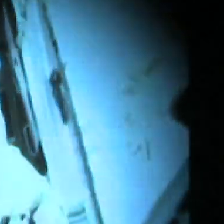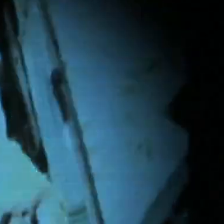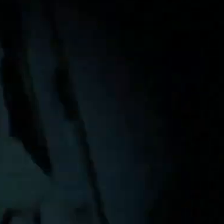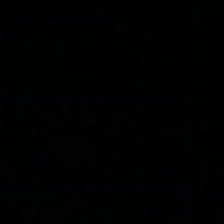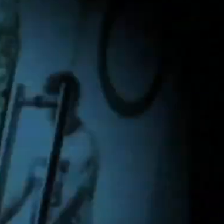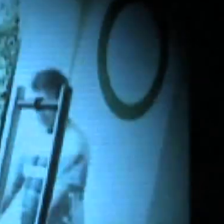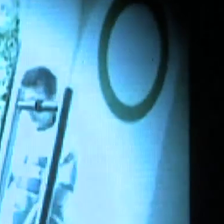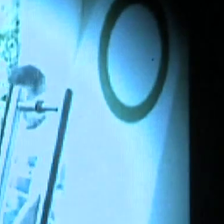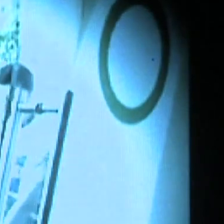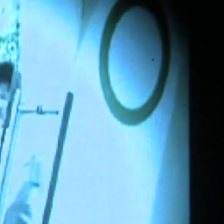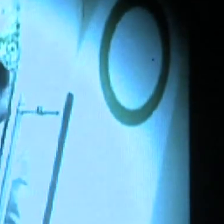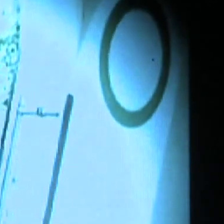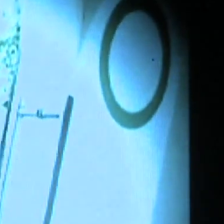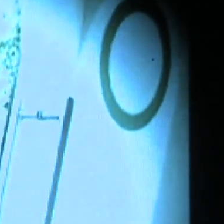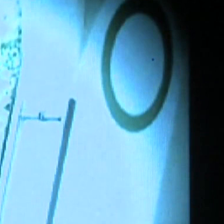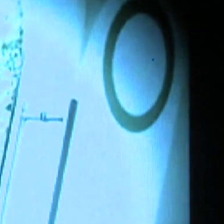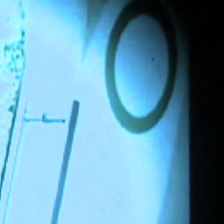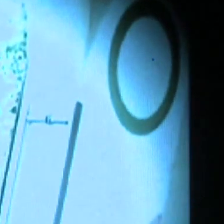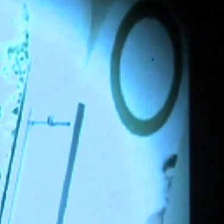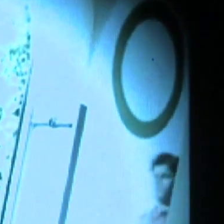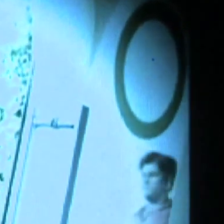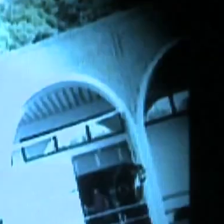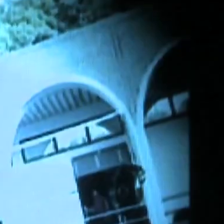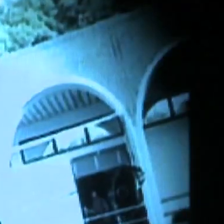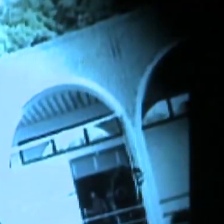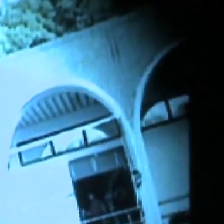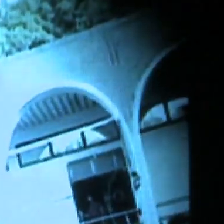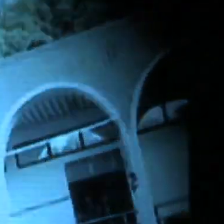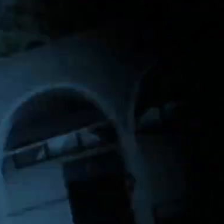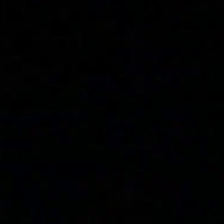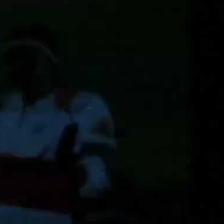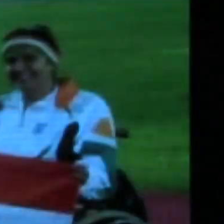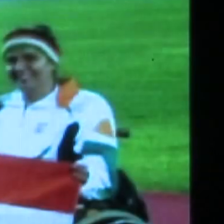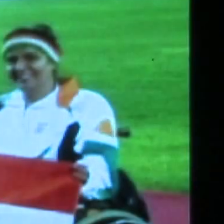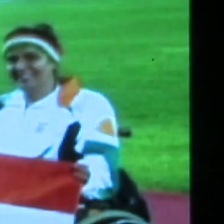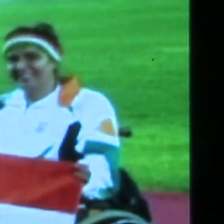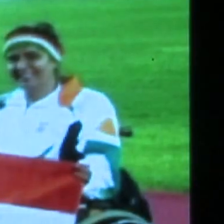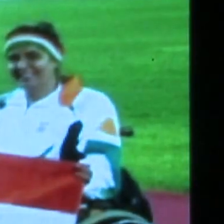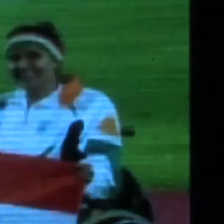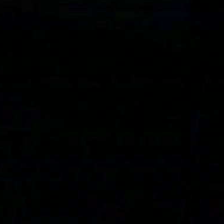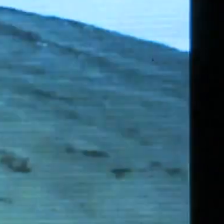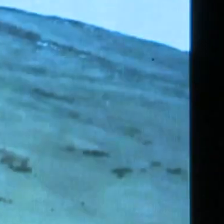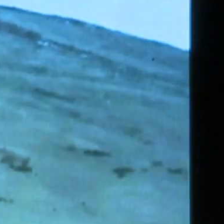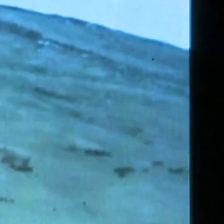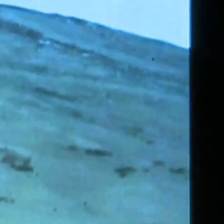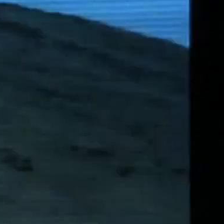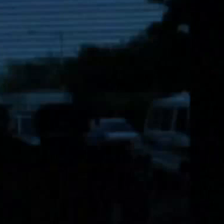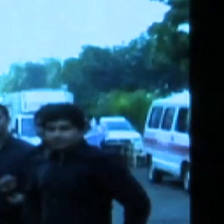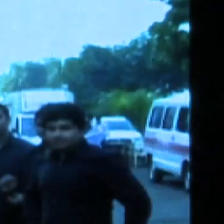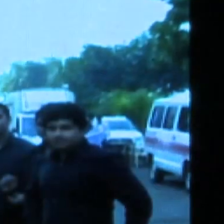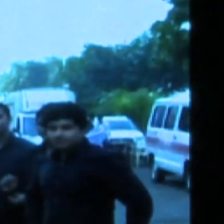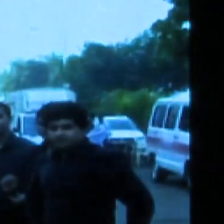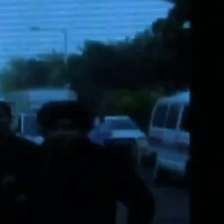Deepa Malik, the first paraplegic woman to join the world of sports. 42-year-old Deepa personifies grit